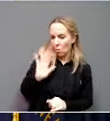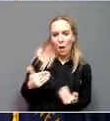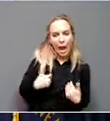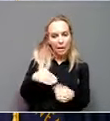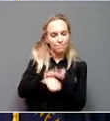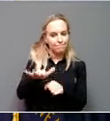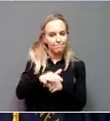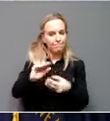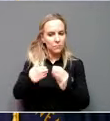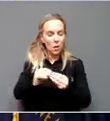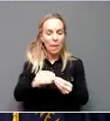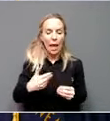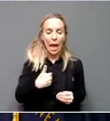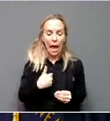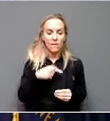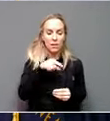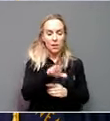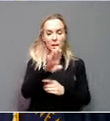in an ICU